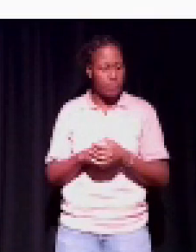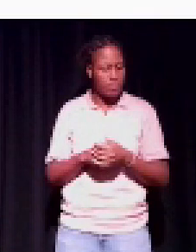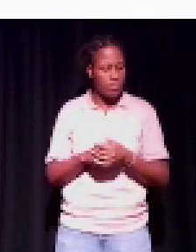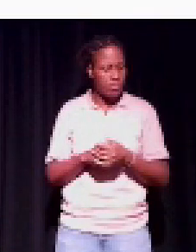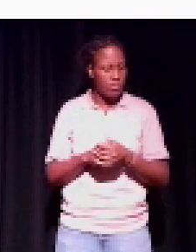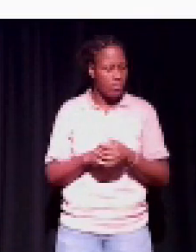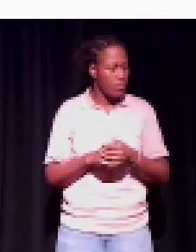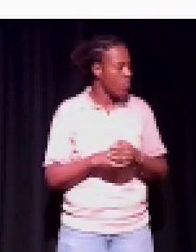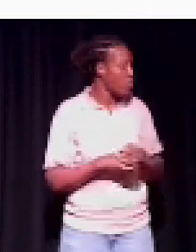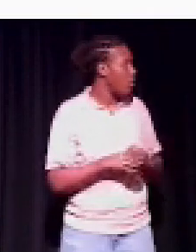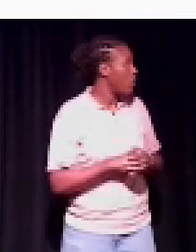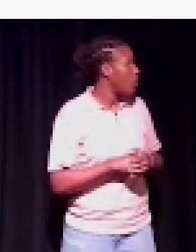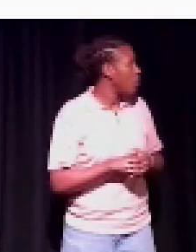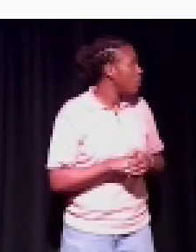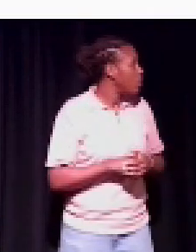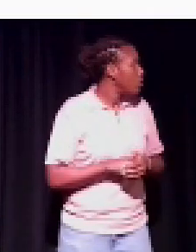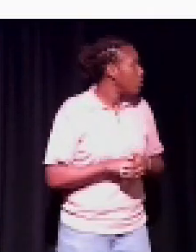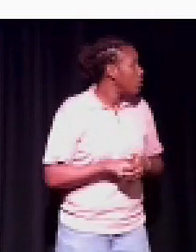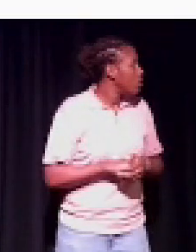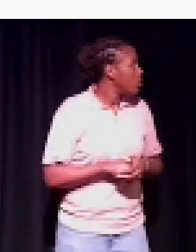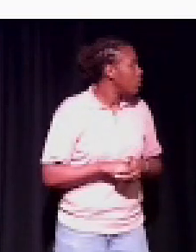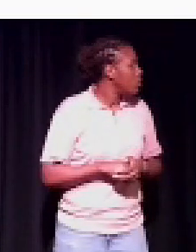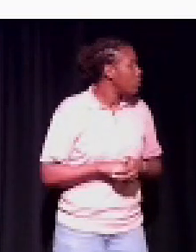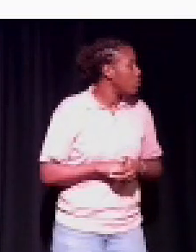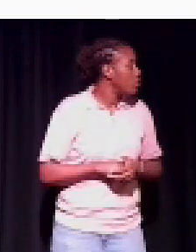could have the next slide, please.